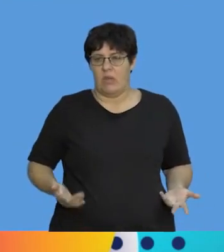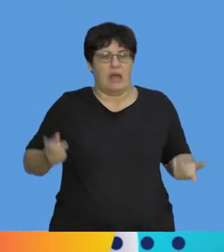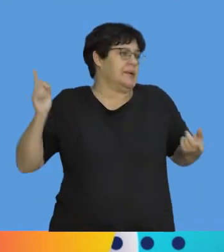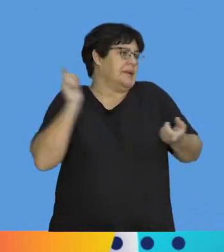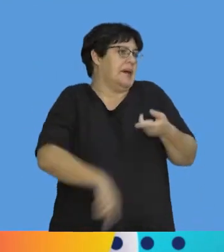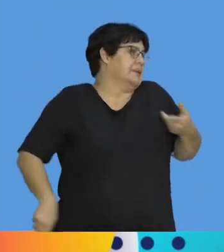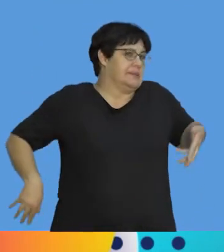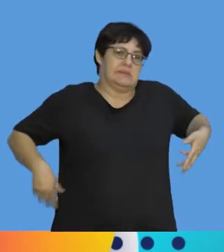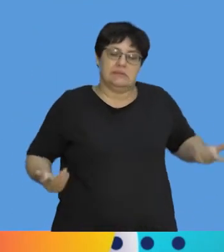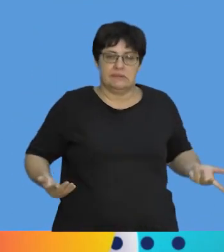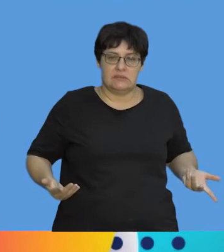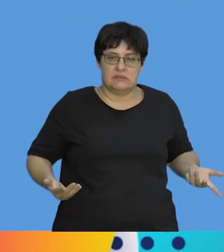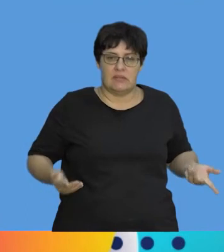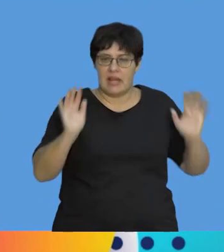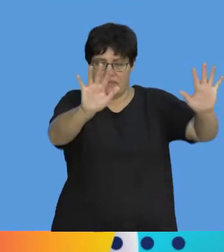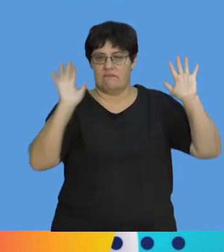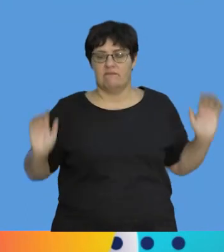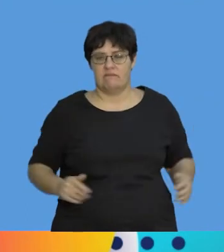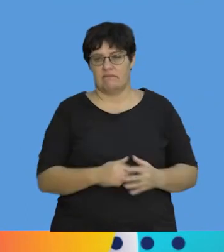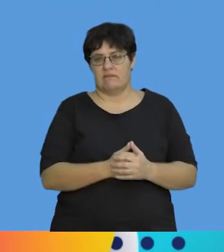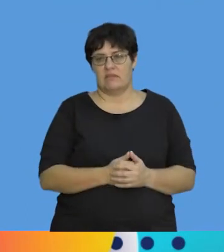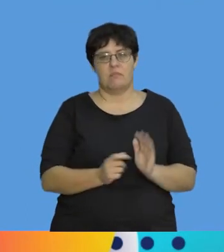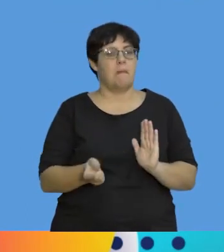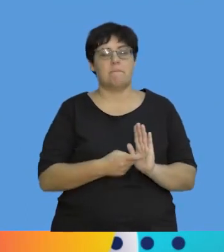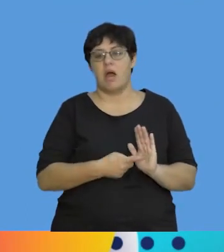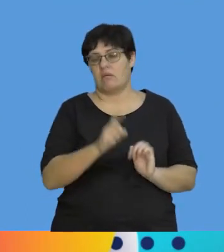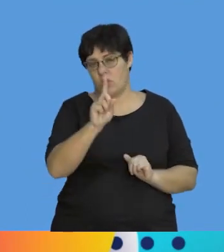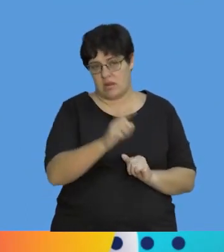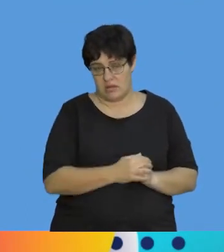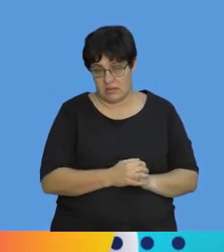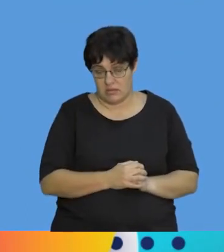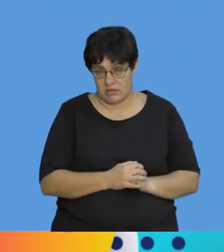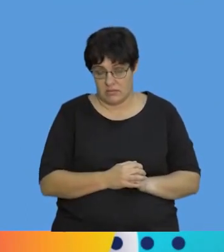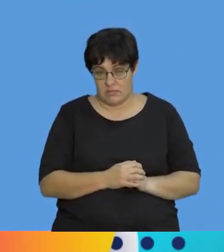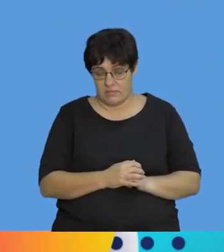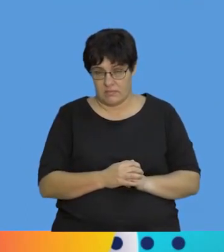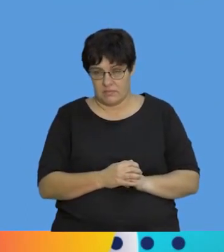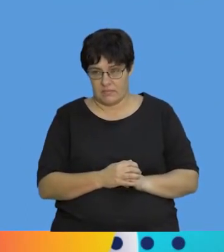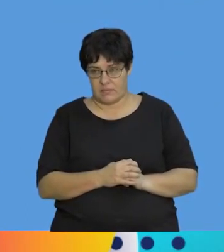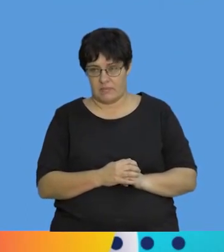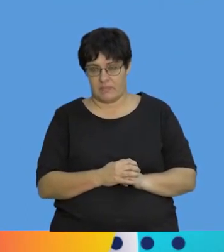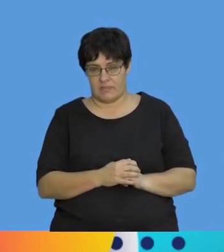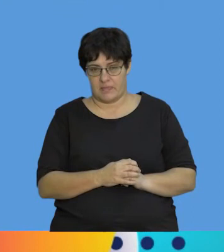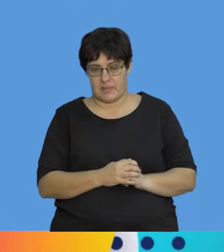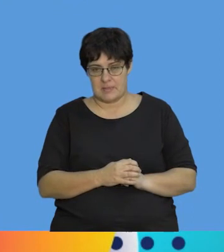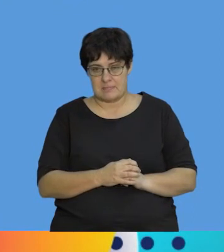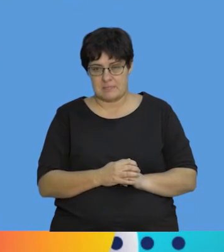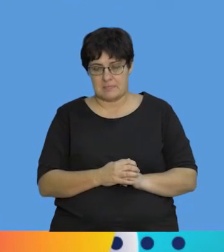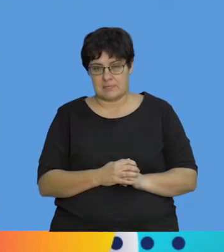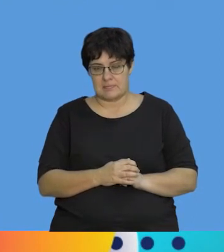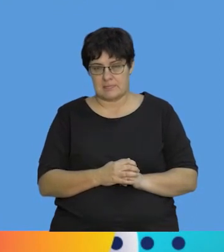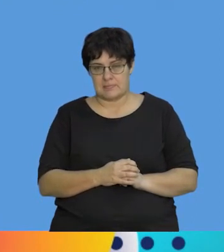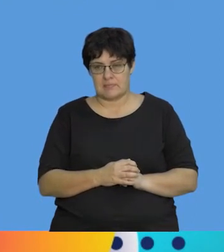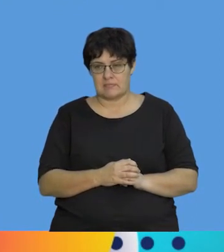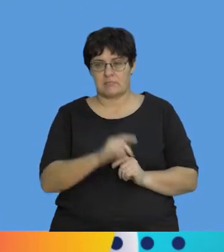because you just can't. You know what? Leave it. It's 1 mark for the answer, okay? It's 1 mark